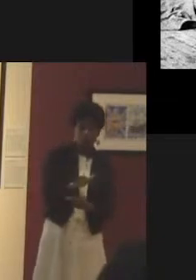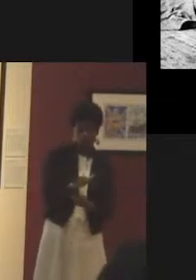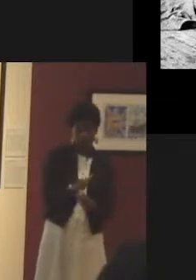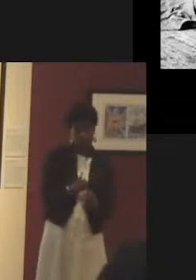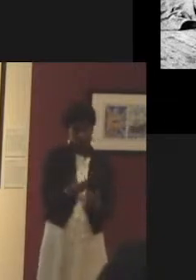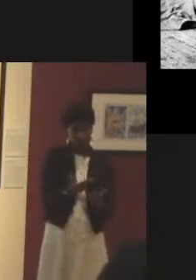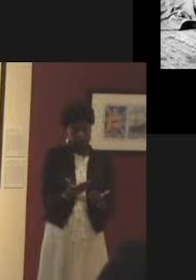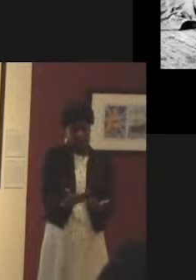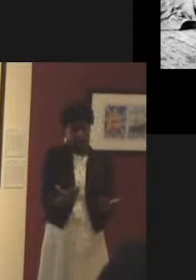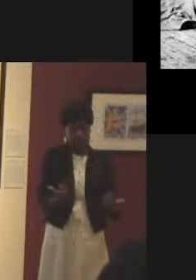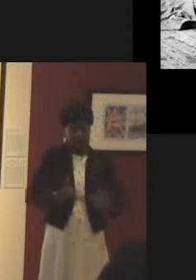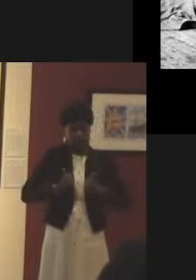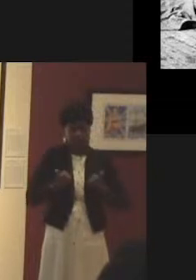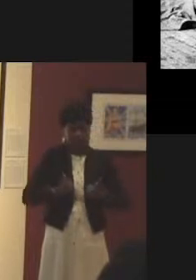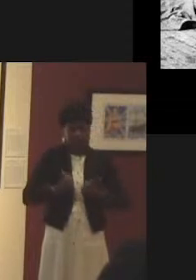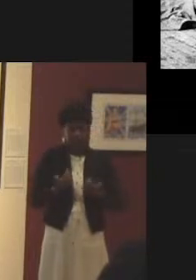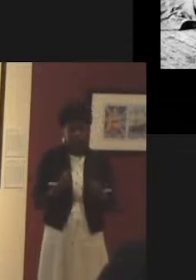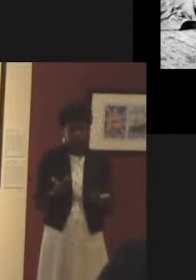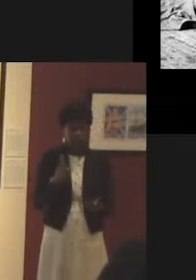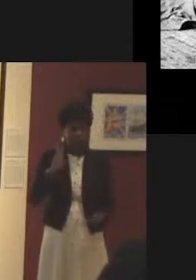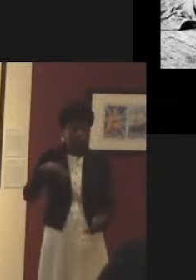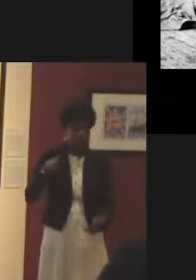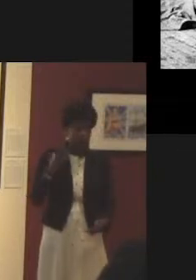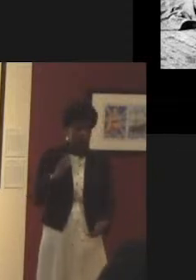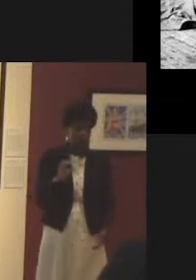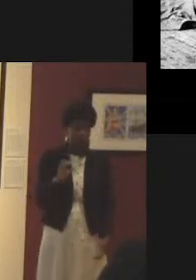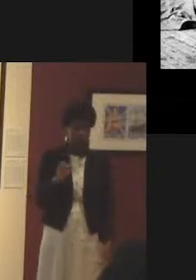inhabitant, and that was a wild coyote.